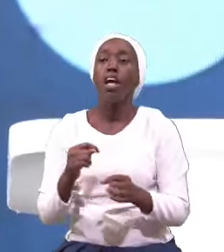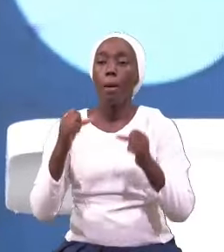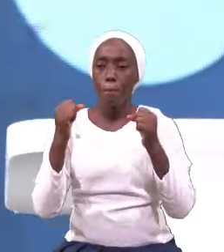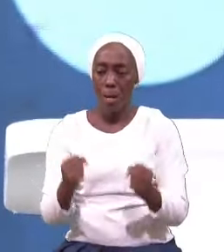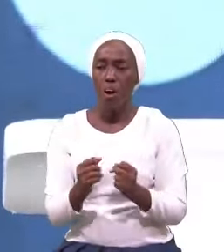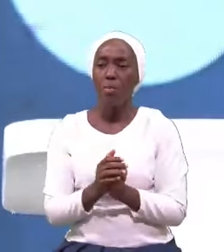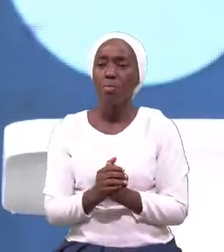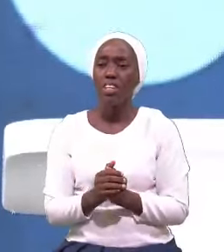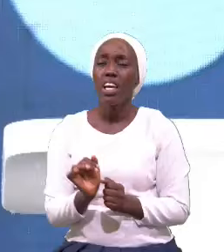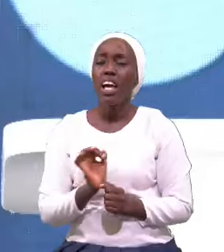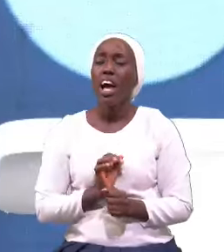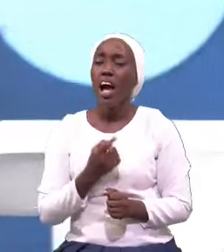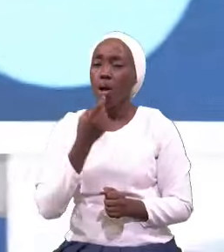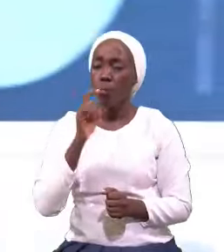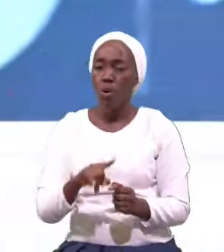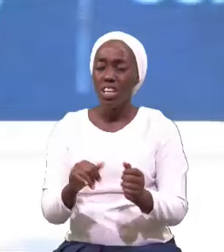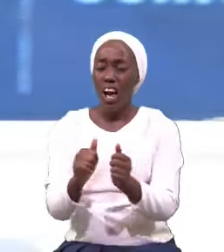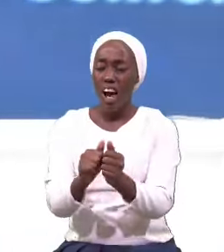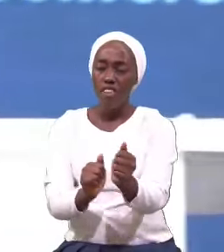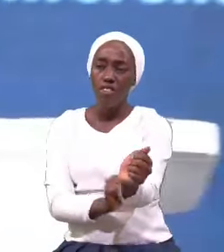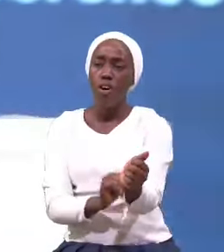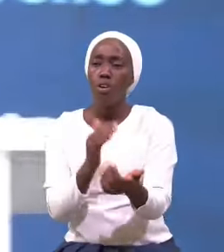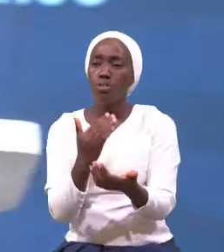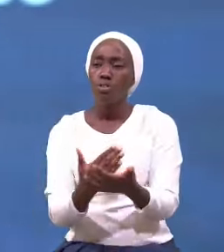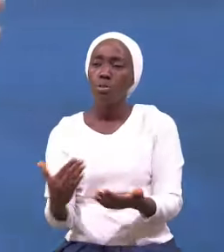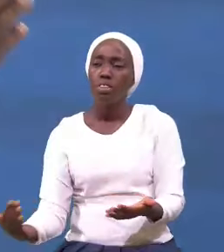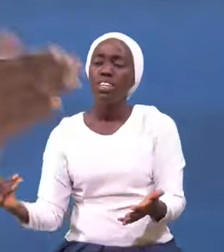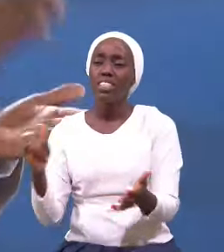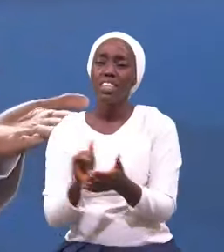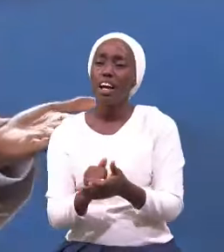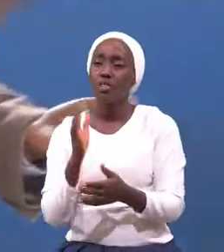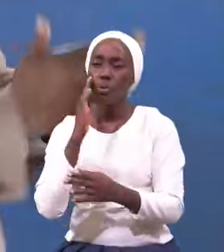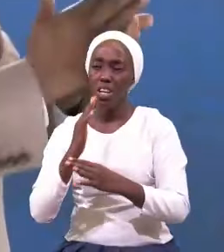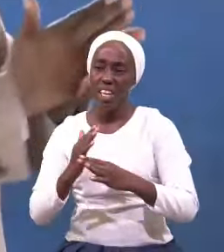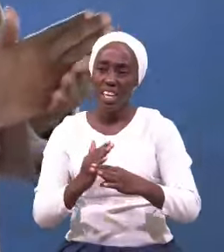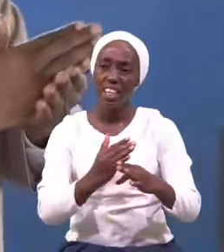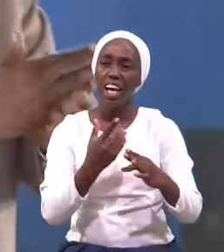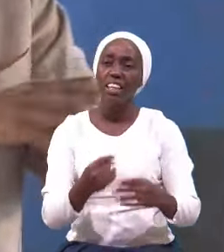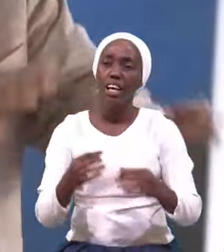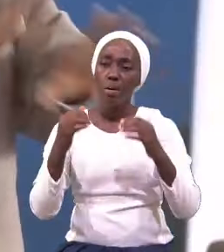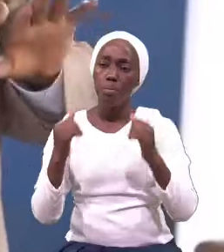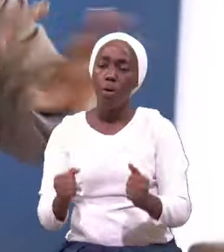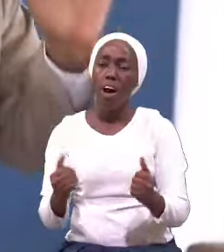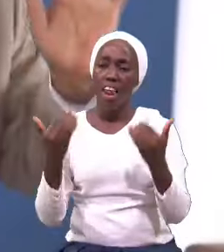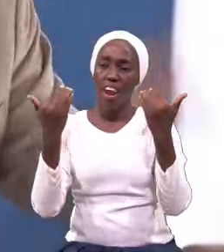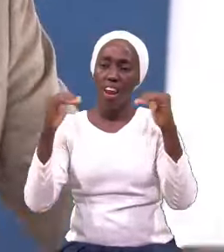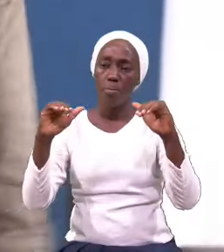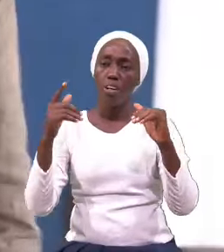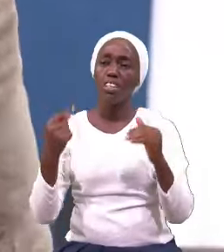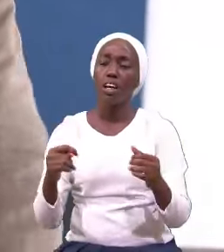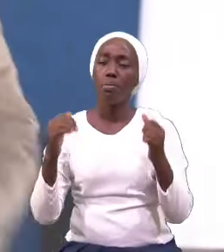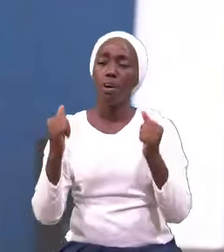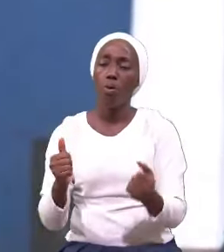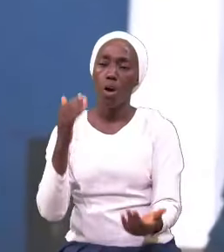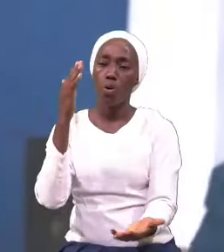And I must avoid some things that will hinder the power, limit the power, quench the